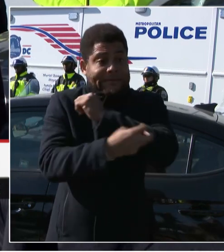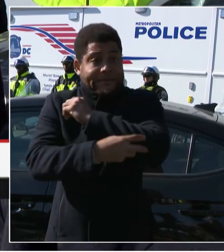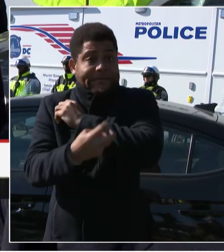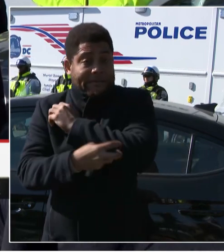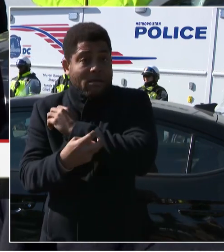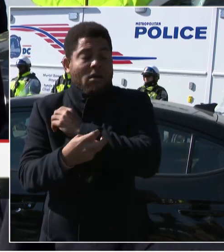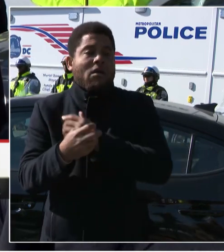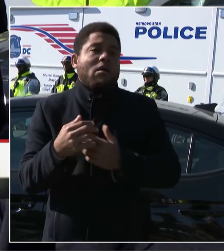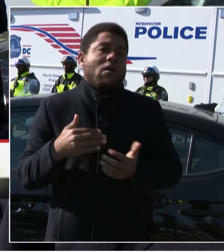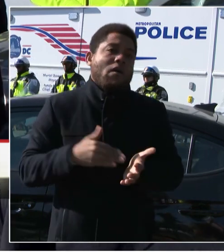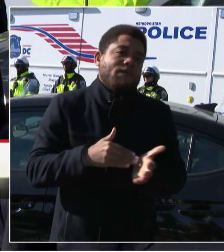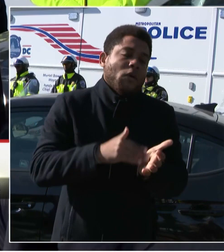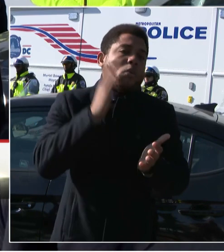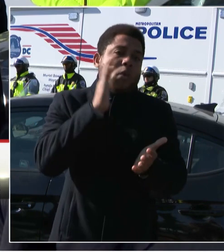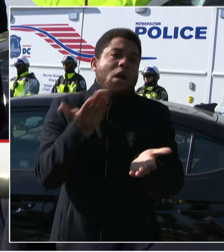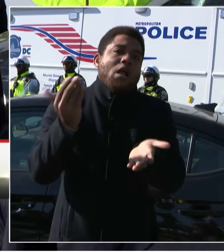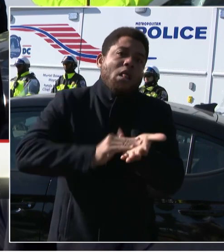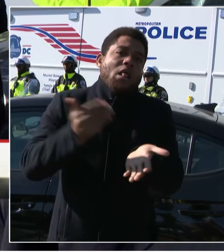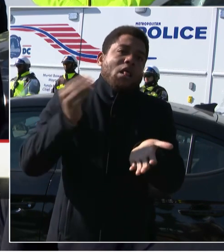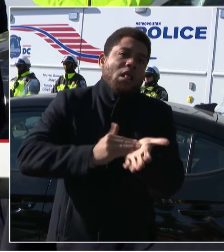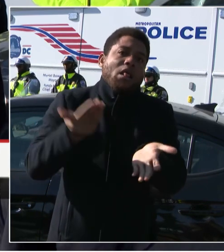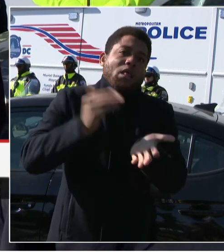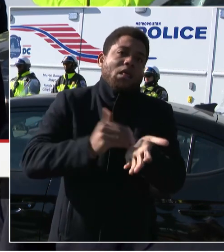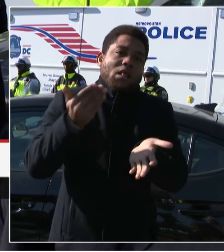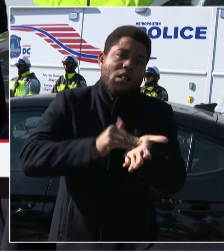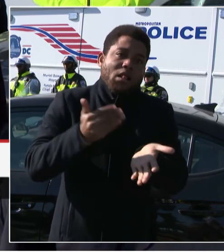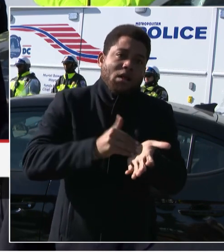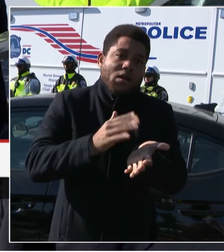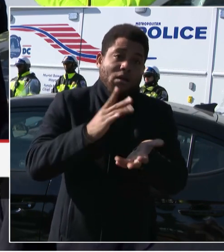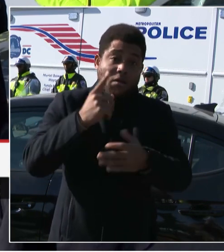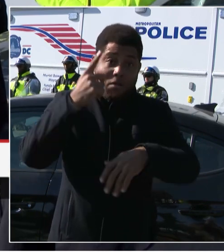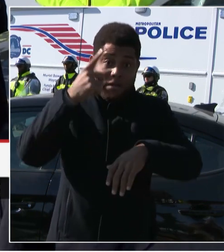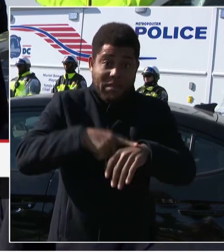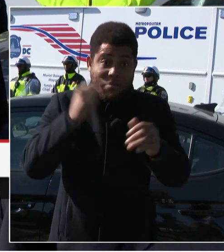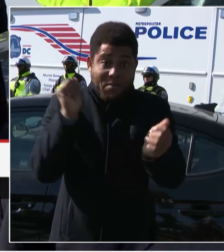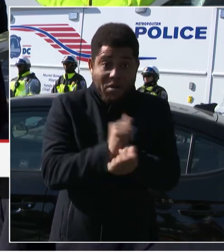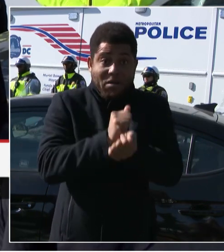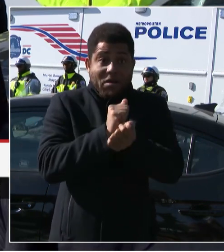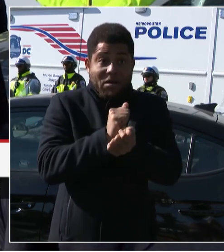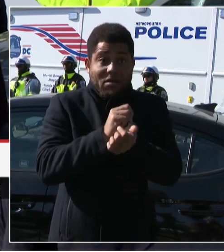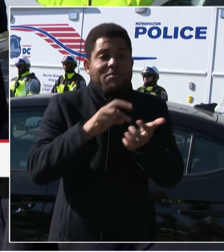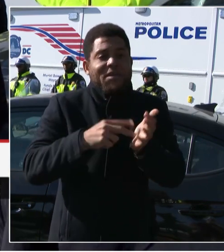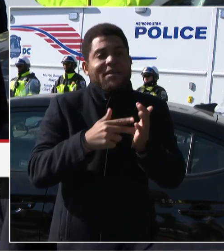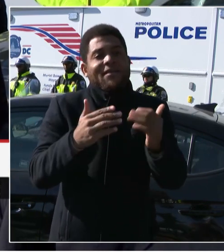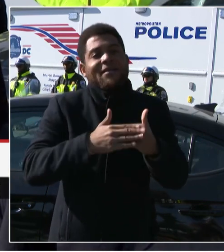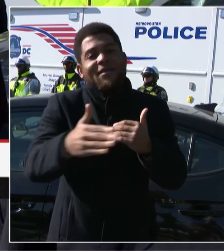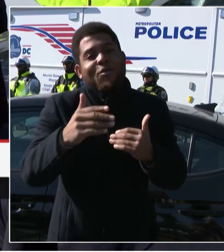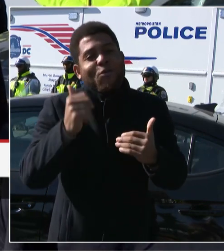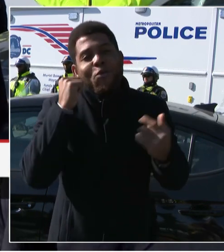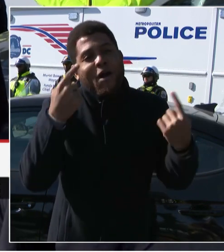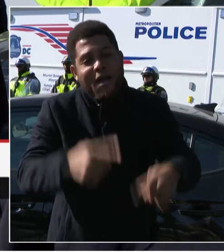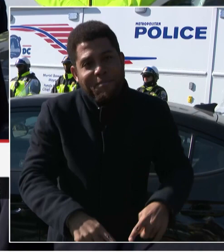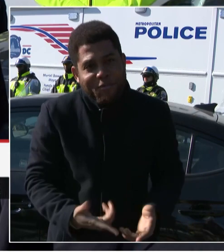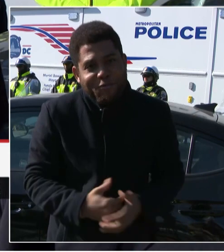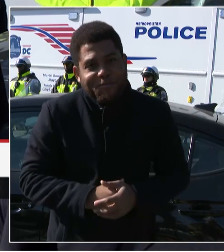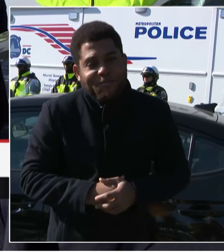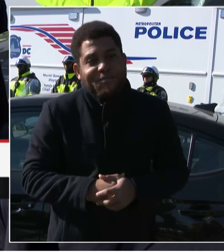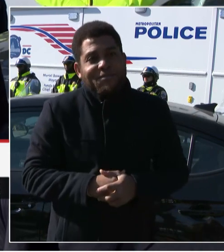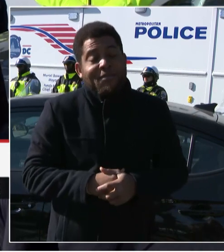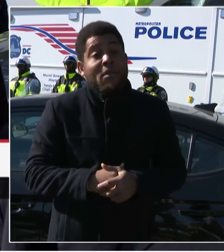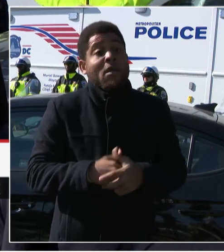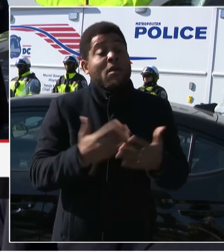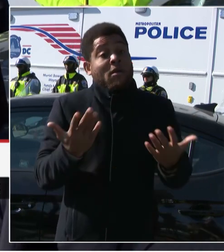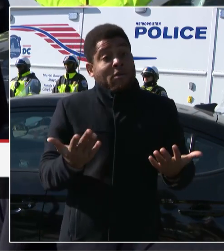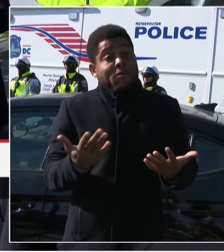commit multiple offenses, and a single arrest can help bring closure to multiple cases. MPD does